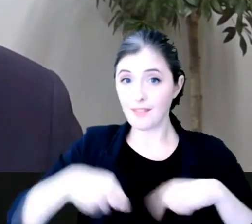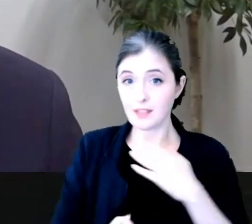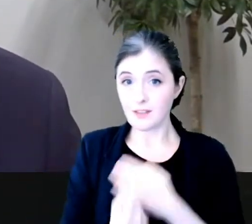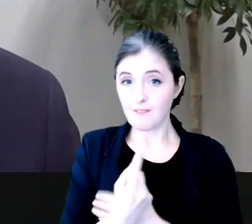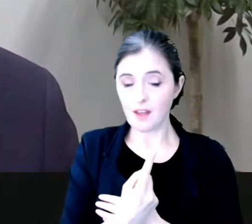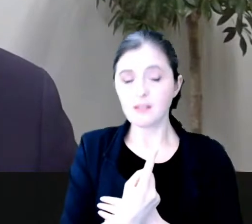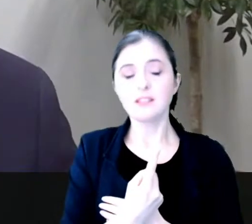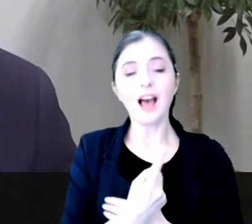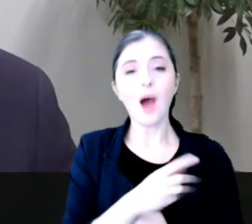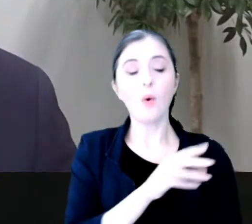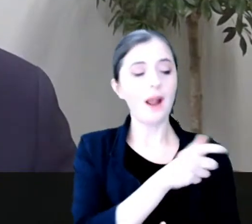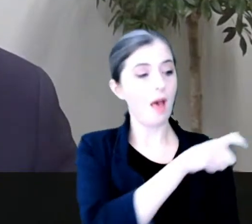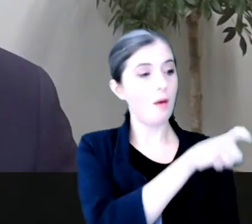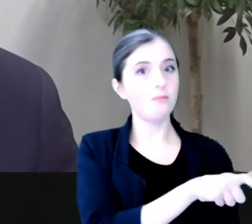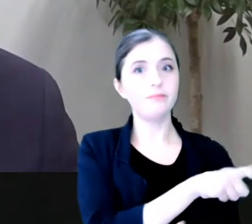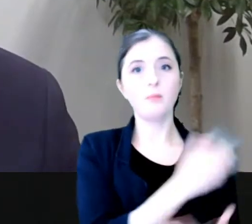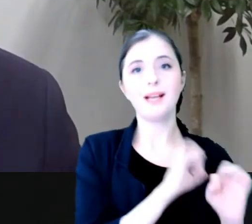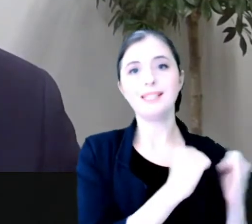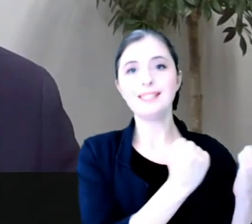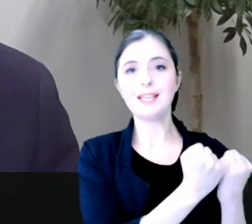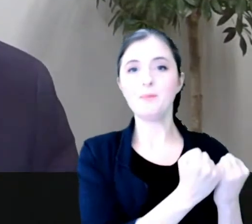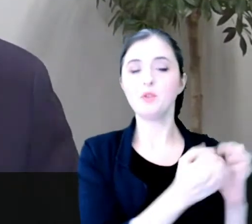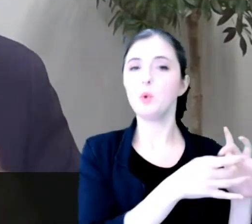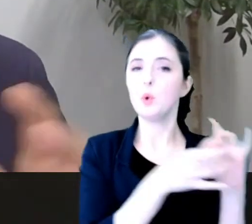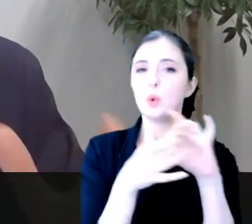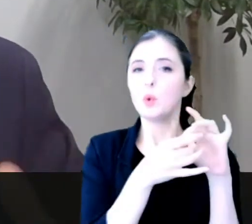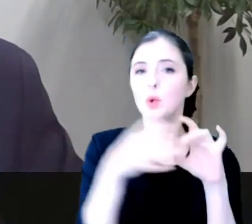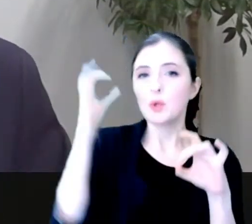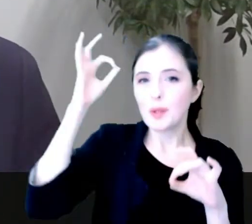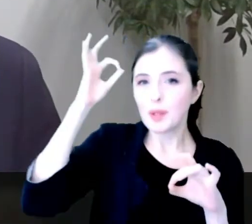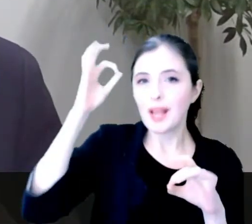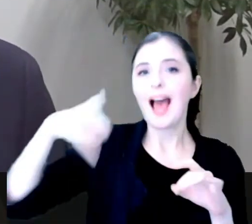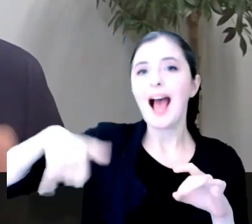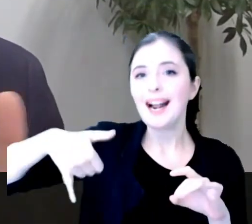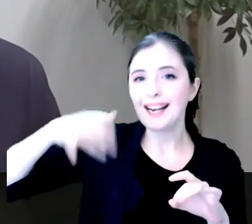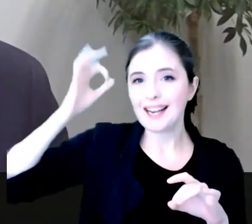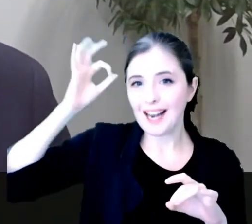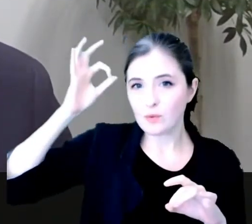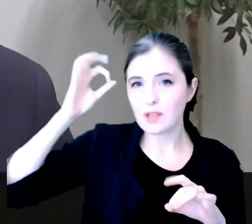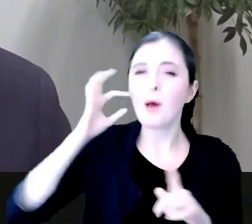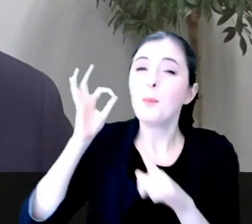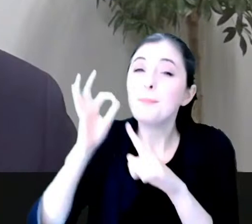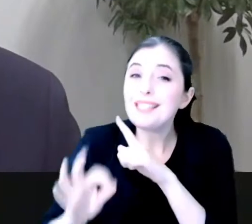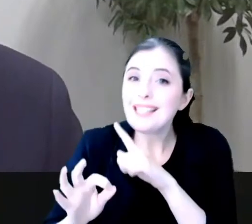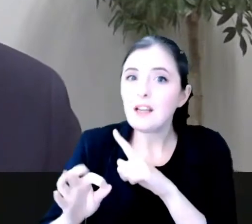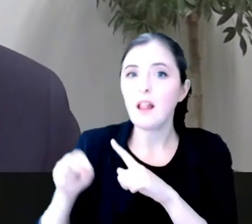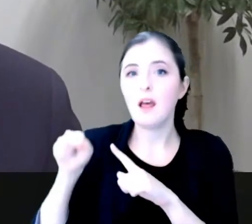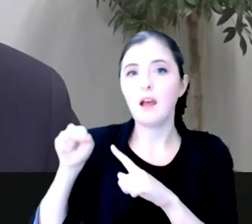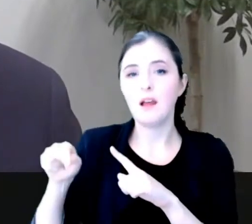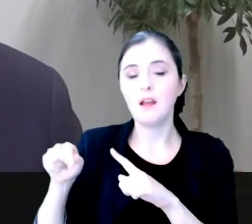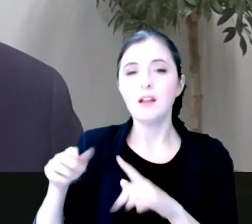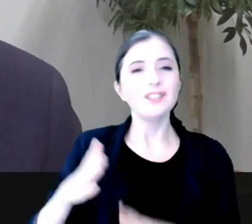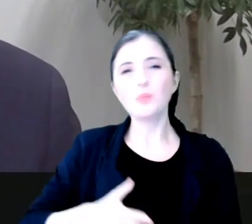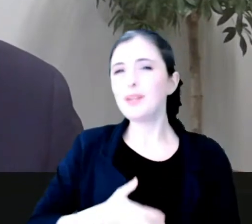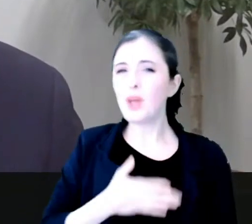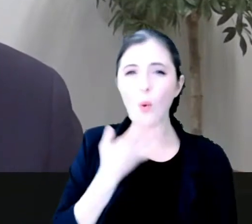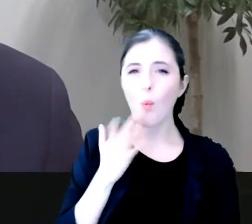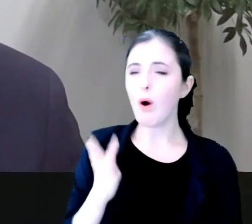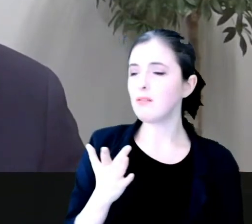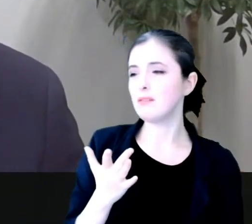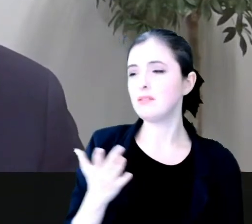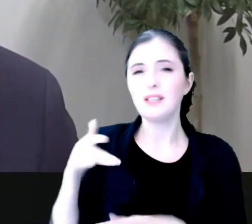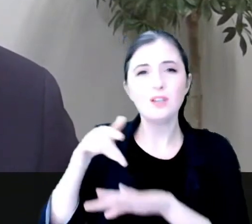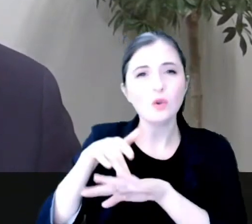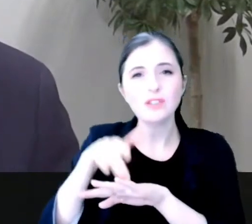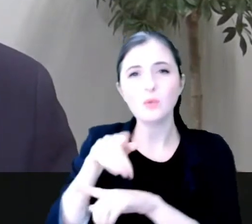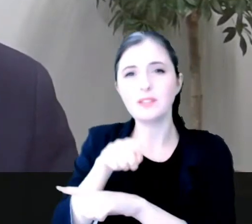to Hackney about the particular scheme you're talking about, because what we don't want is unintended consequences of people like you who need to rely on cars sometimes because